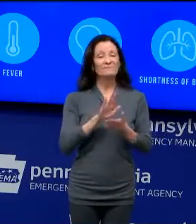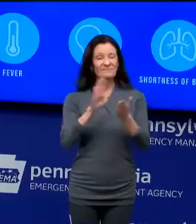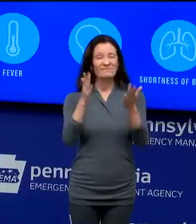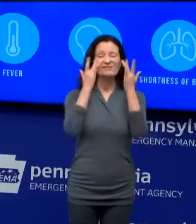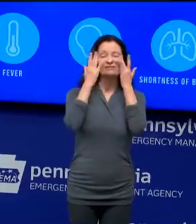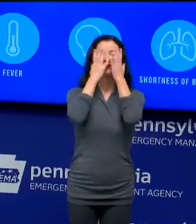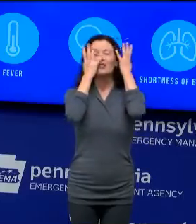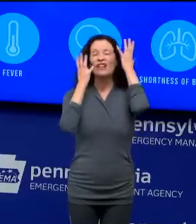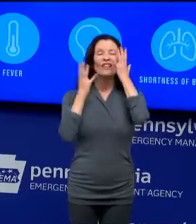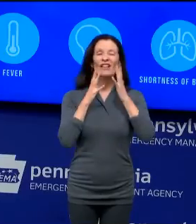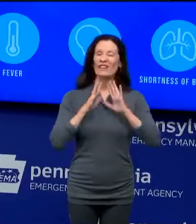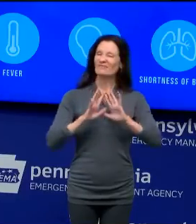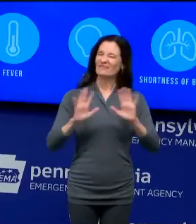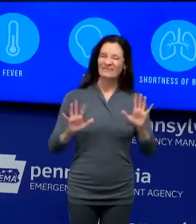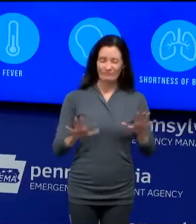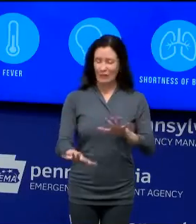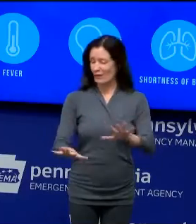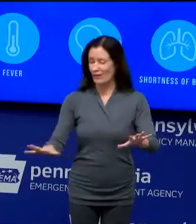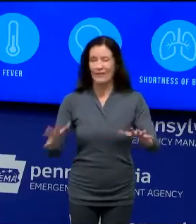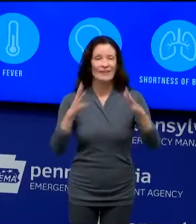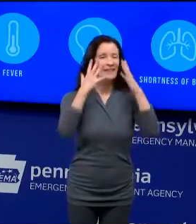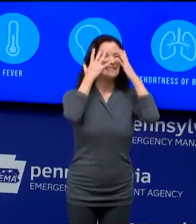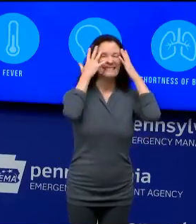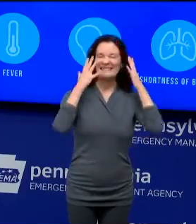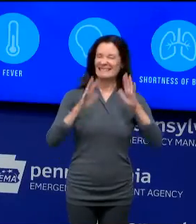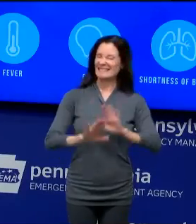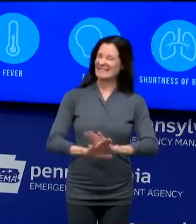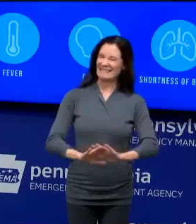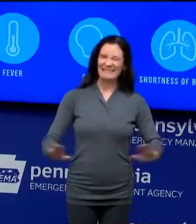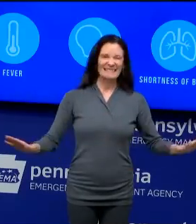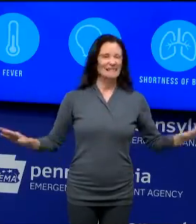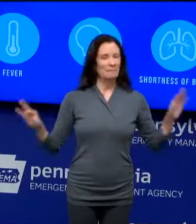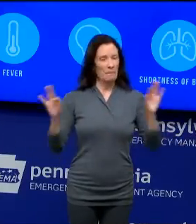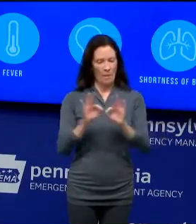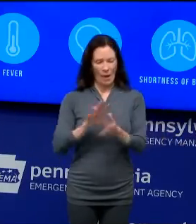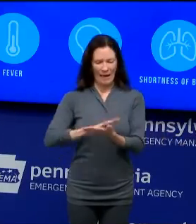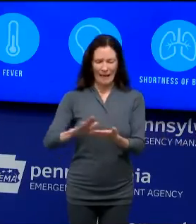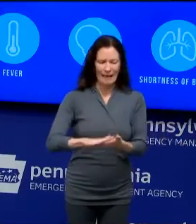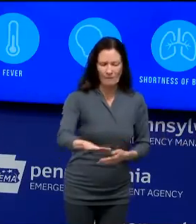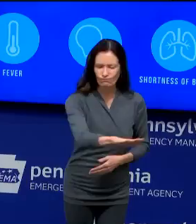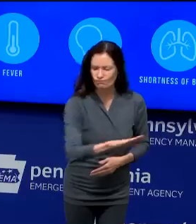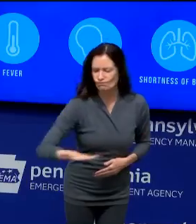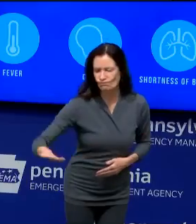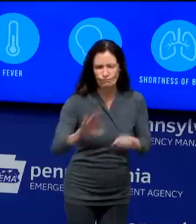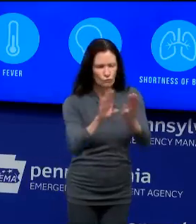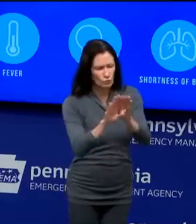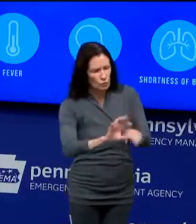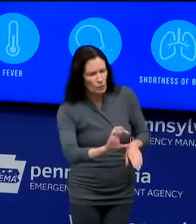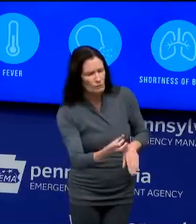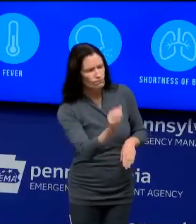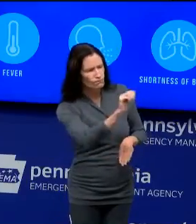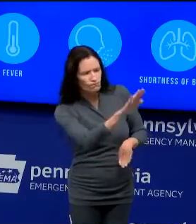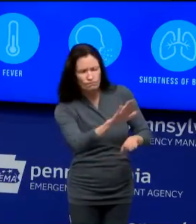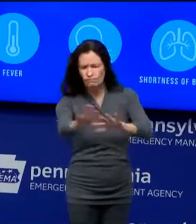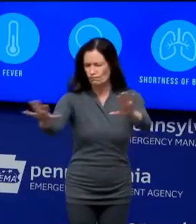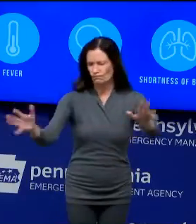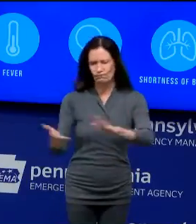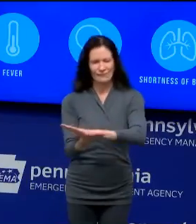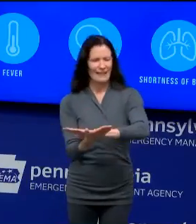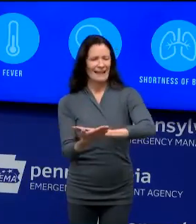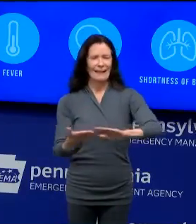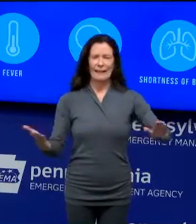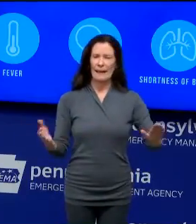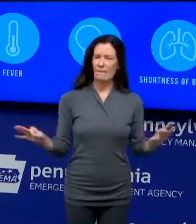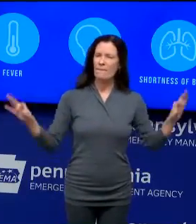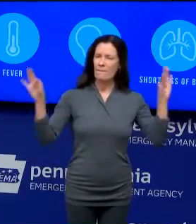especially after touching surfaces, and clean surfaces frequently. If you have to go out for